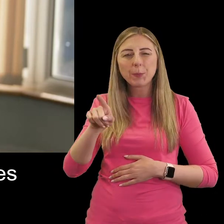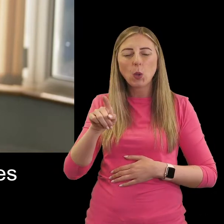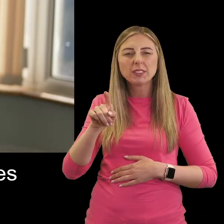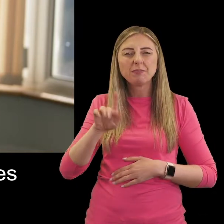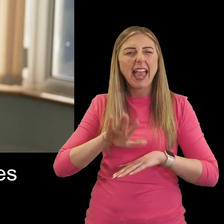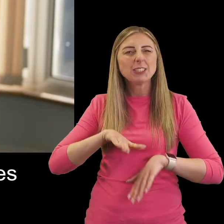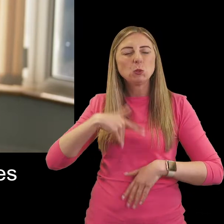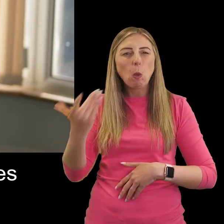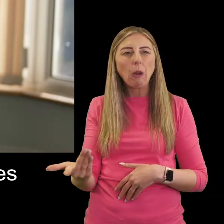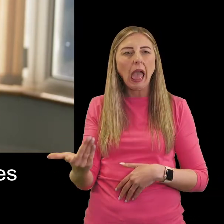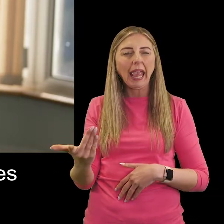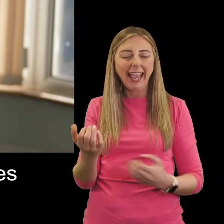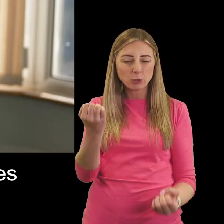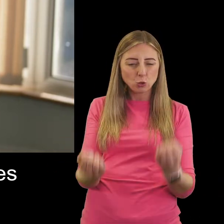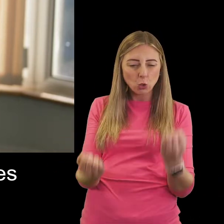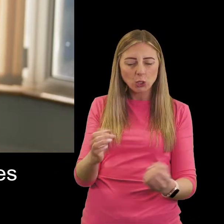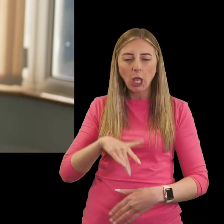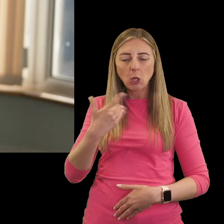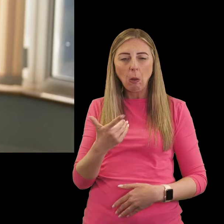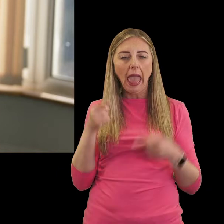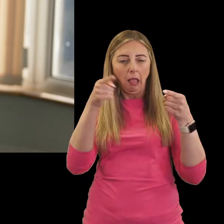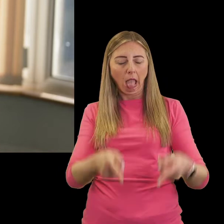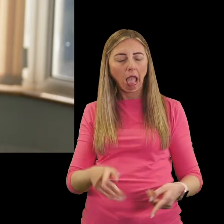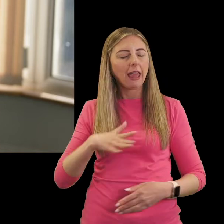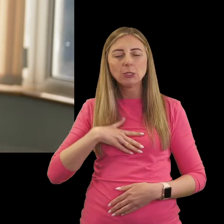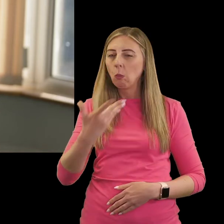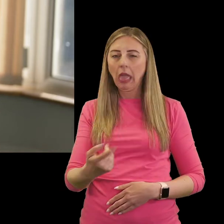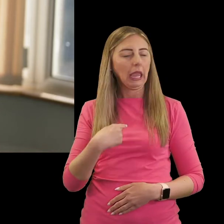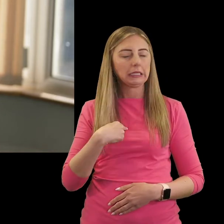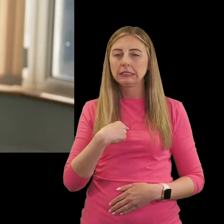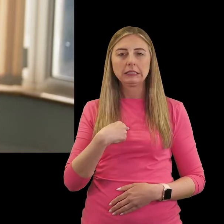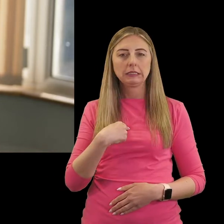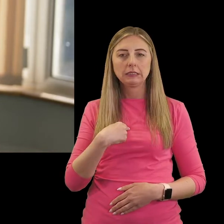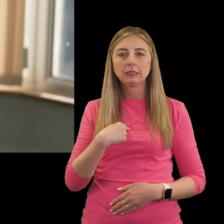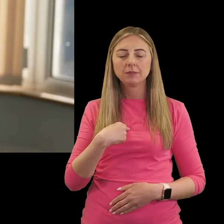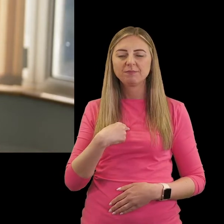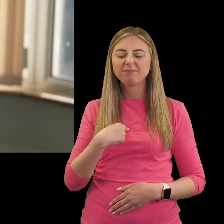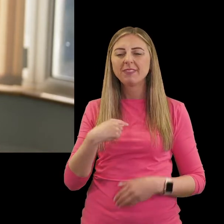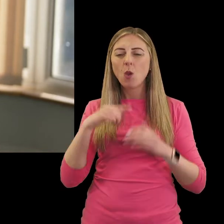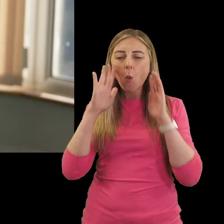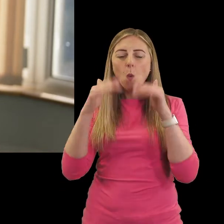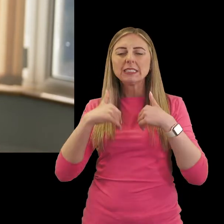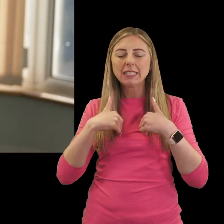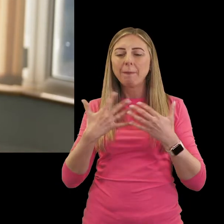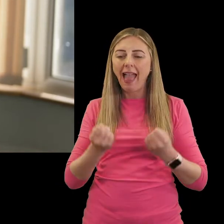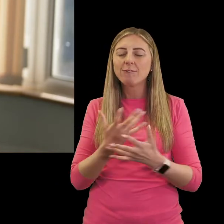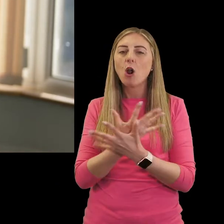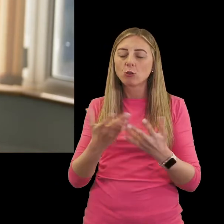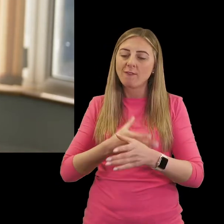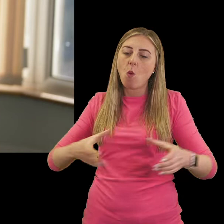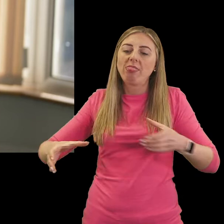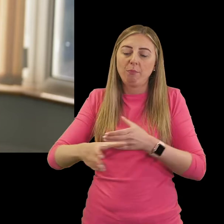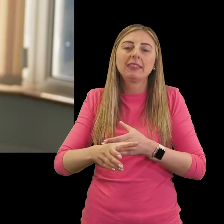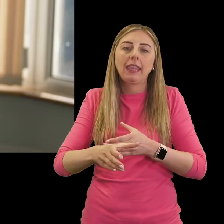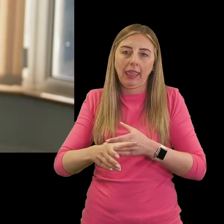at anybody or judges anybody. I think I've got that autistic tendency of having too much empathy, to be honest.